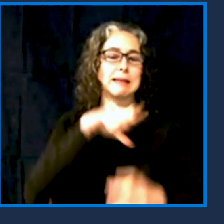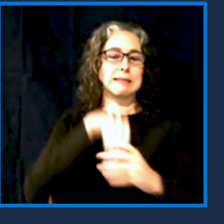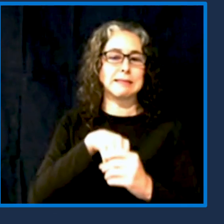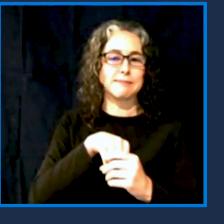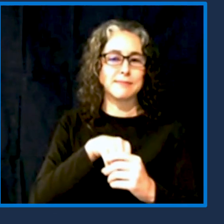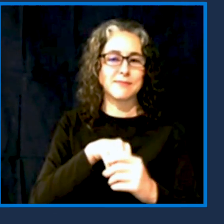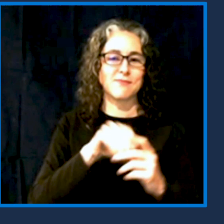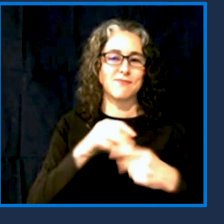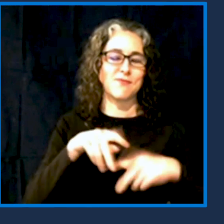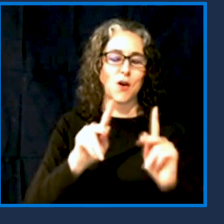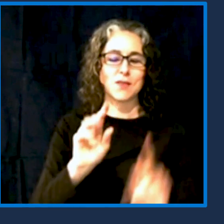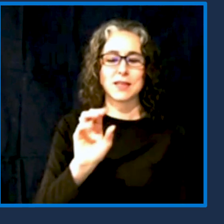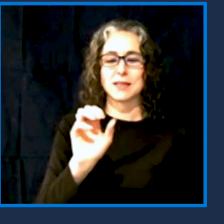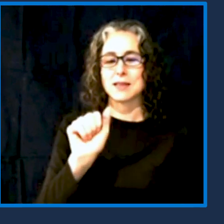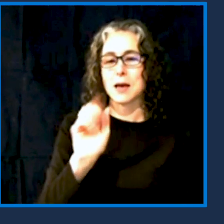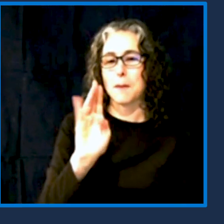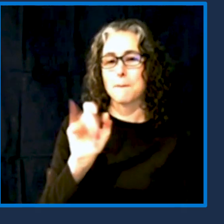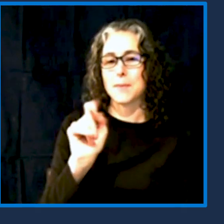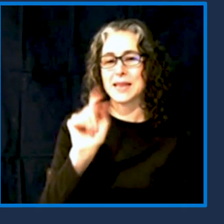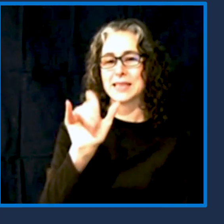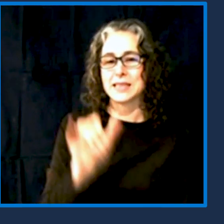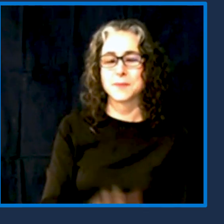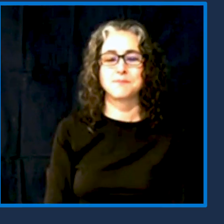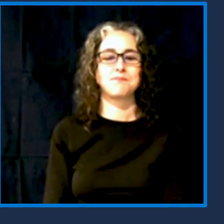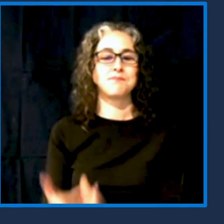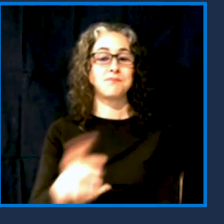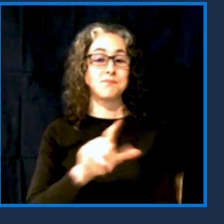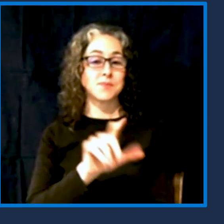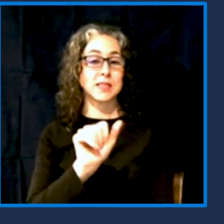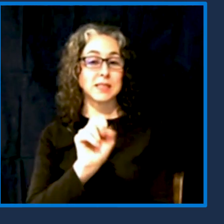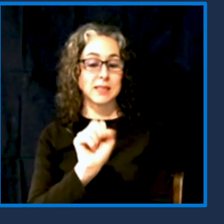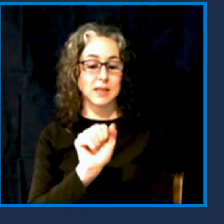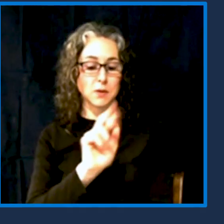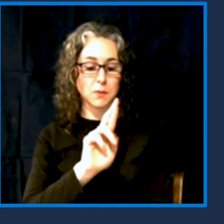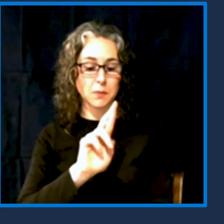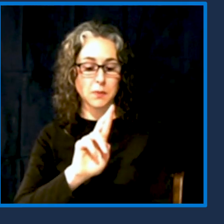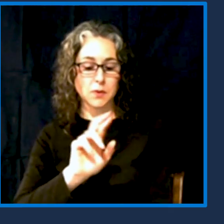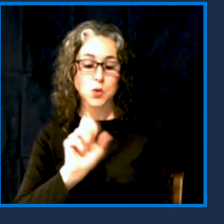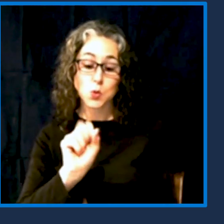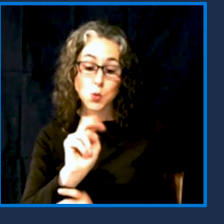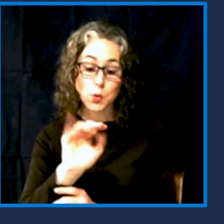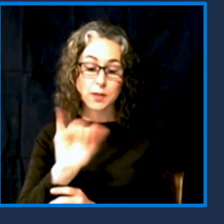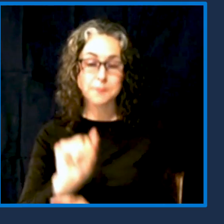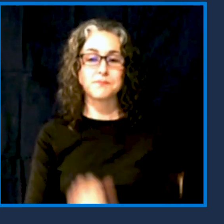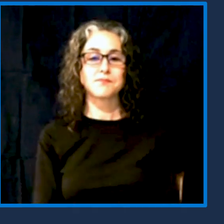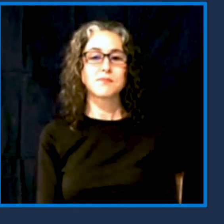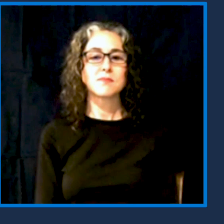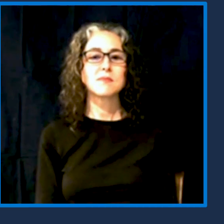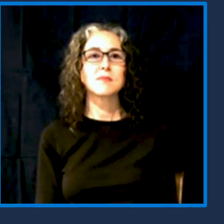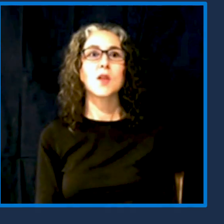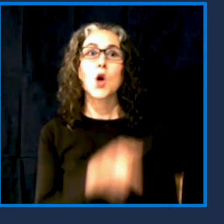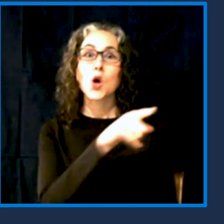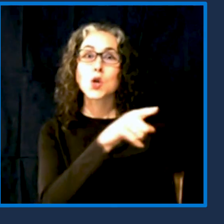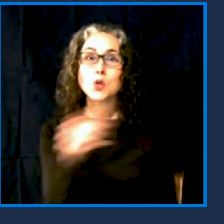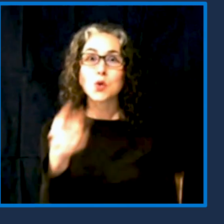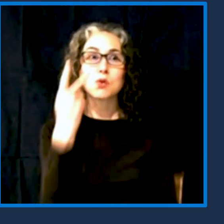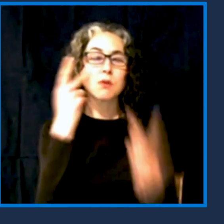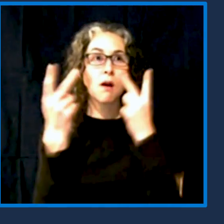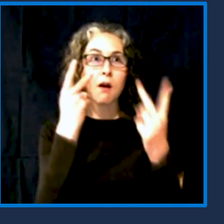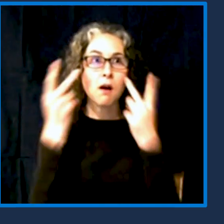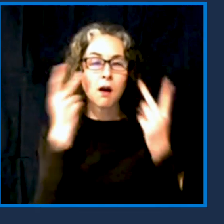Thank you, Kiran. While we work on empowering reach outs, like you just heard from